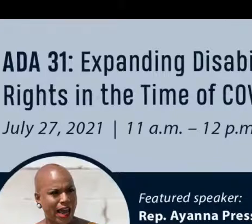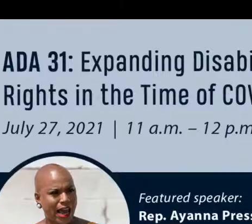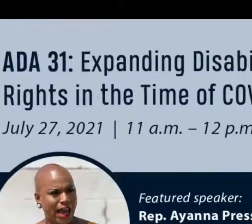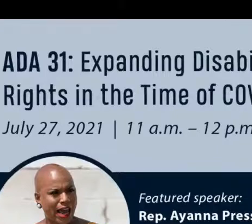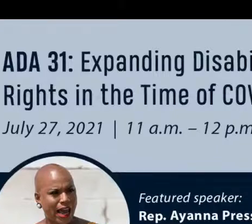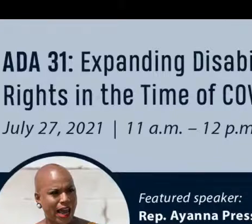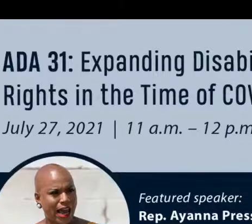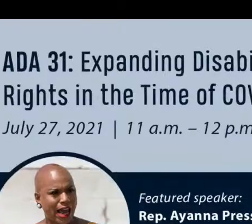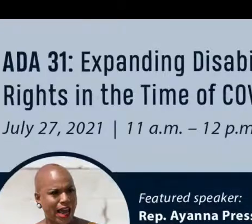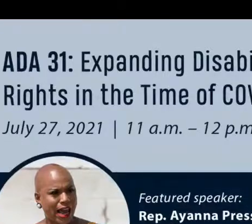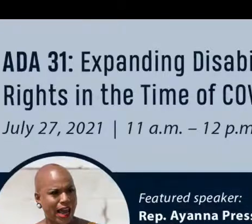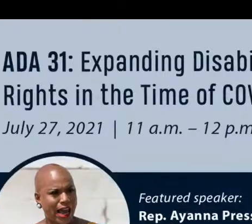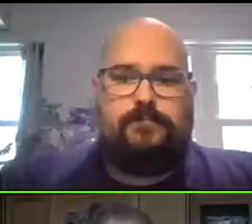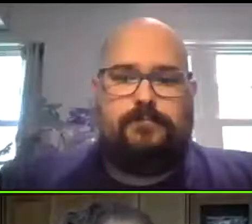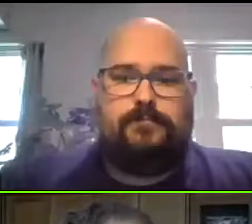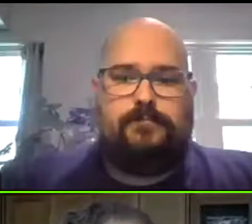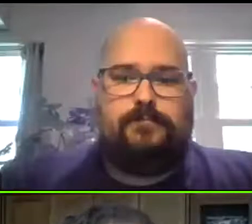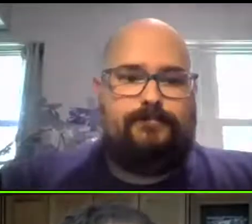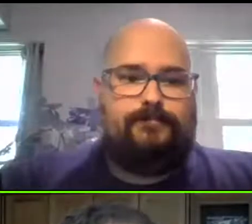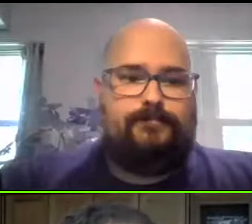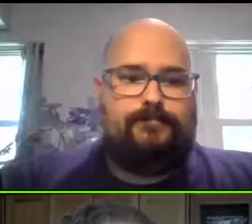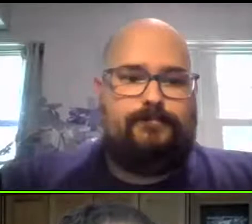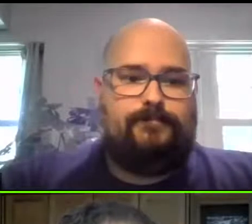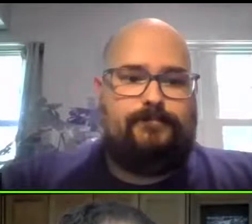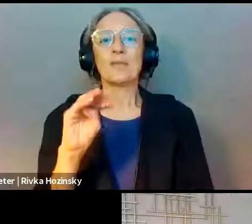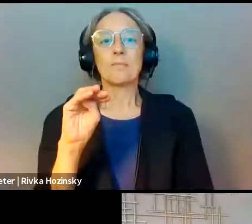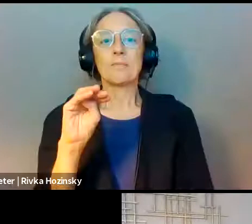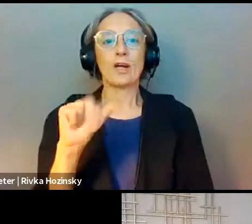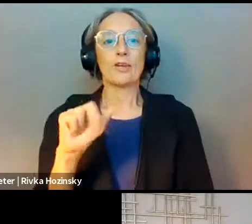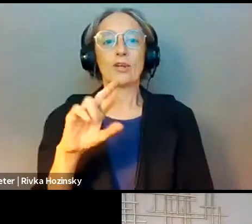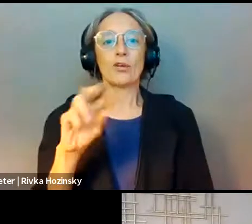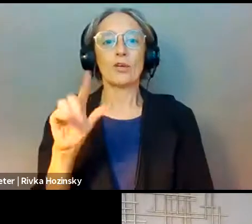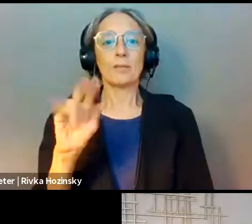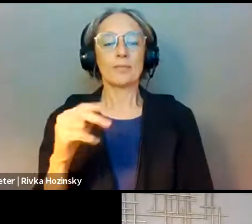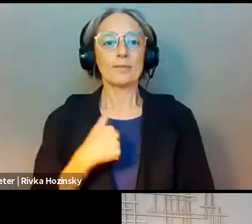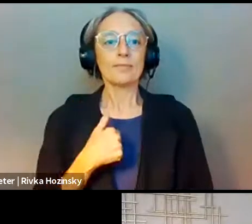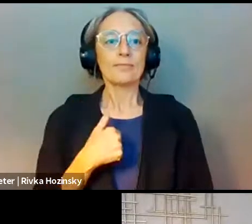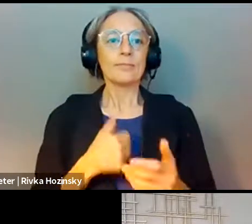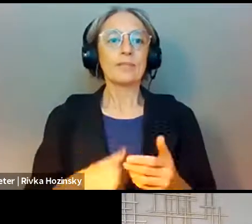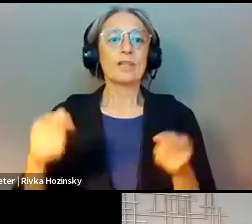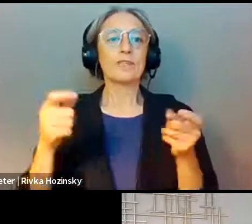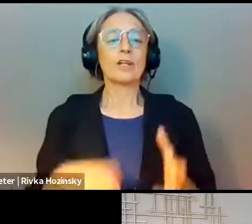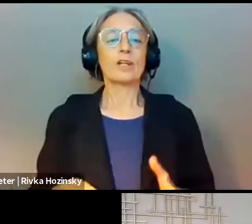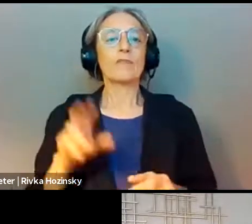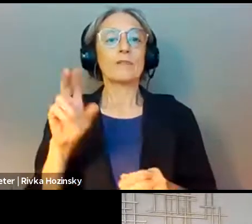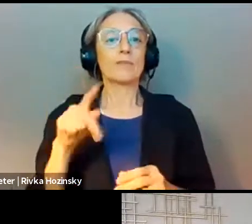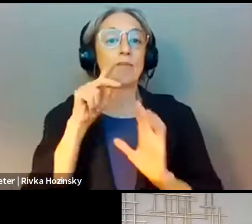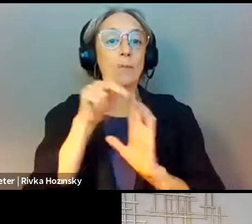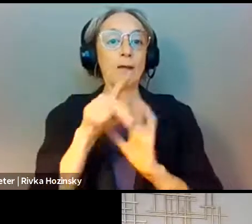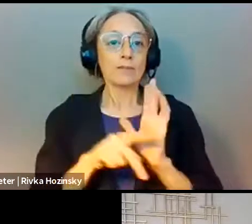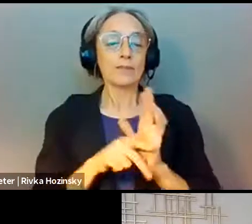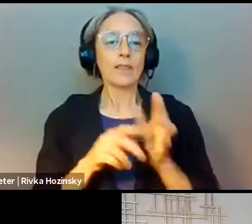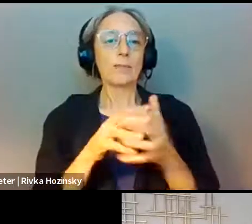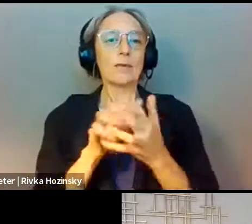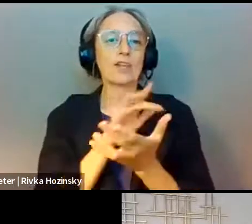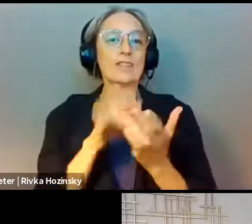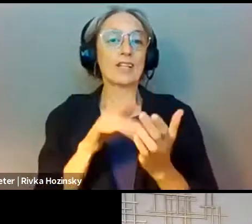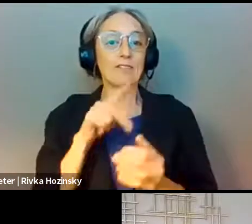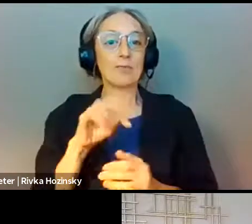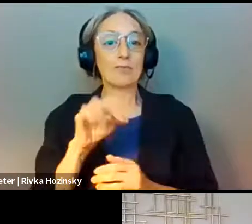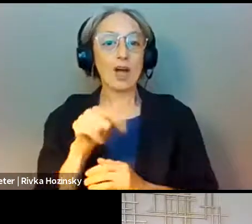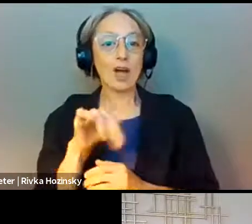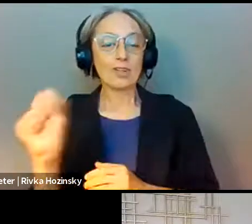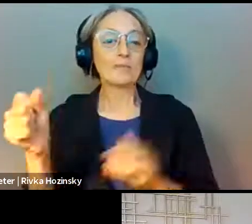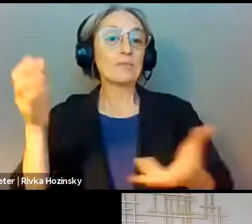Good morning. I'm Mara Rudman, the Executive Vice President for Policy at the Center for American Progress. Welcome to today's event. Before